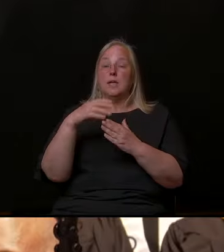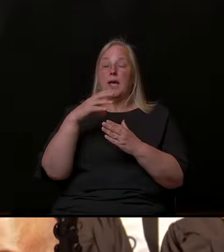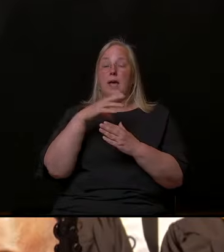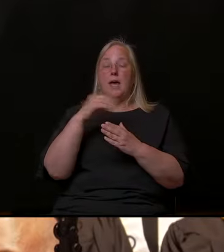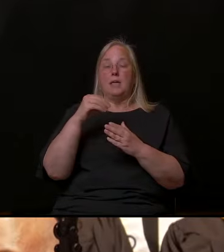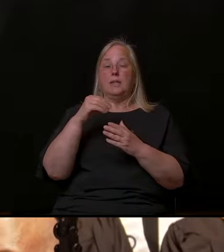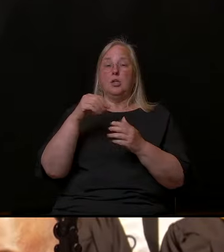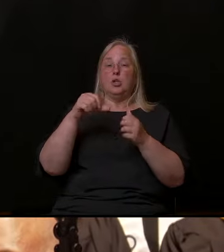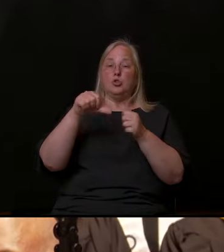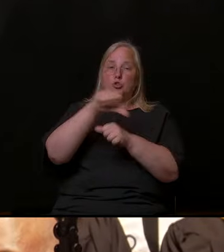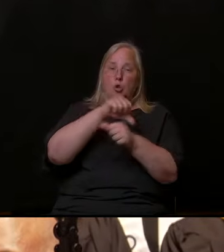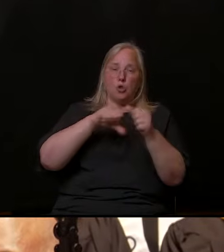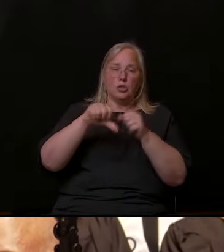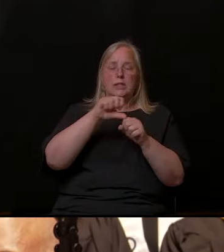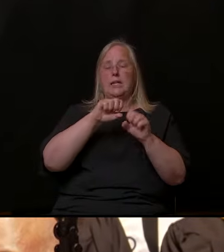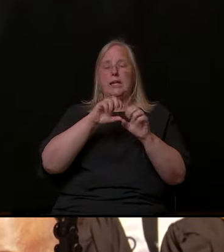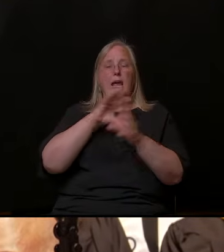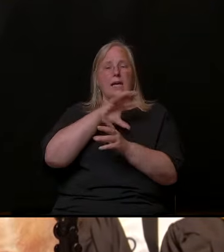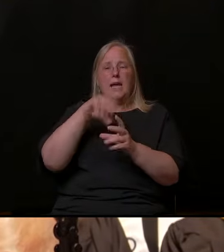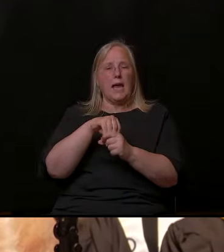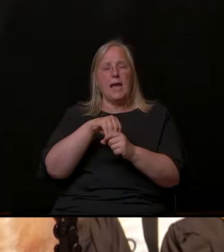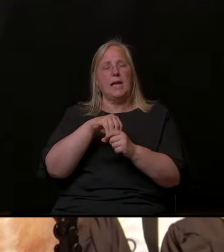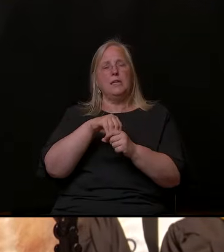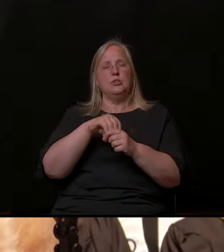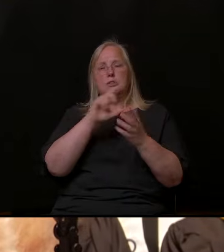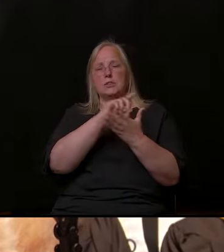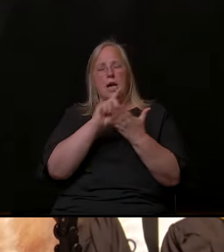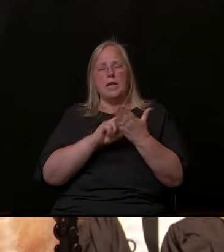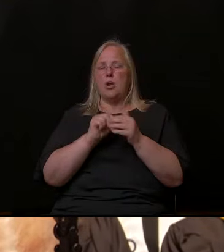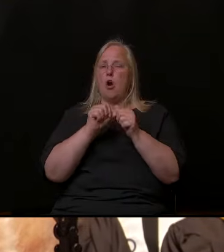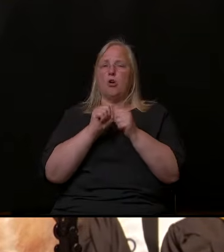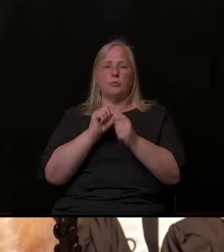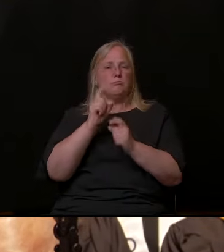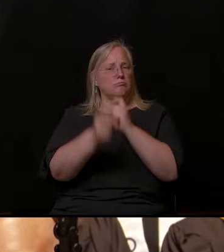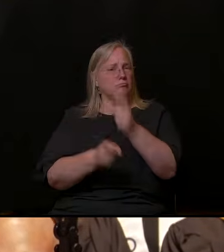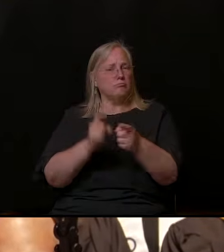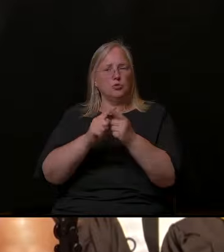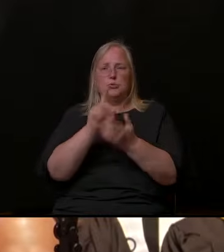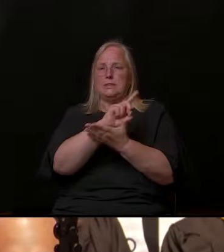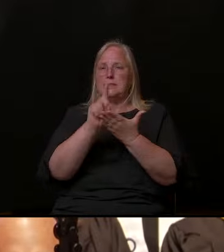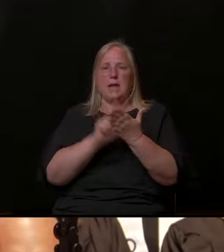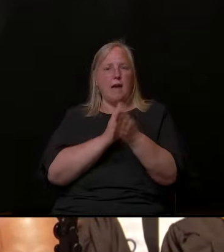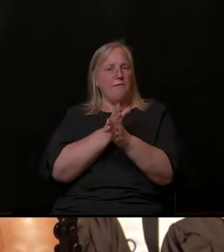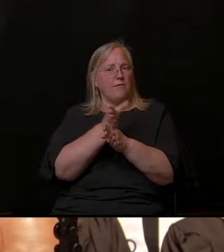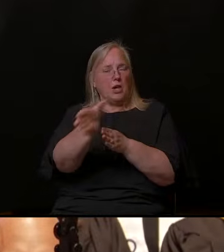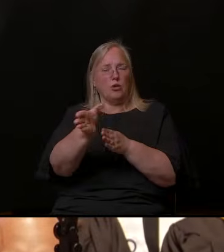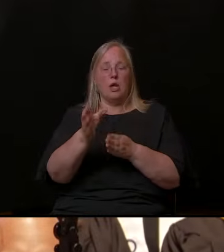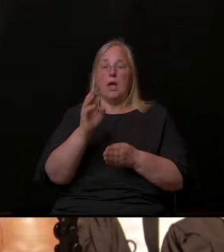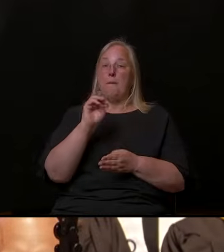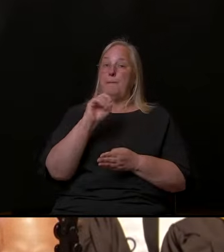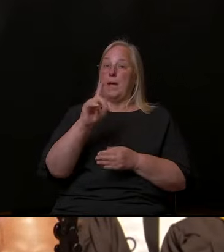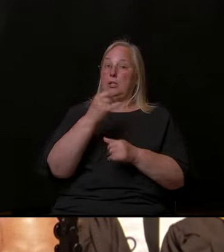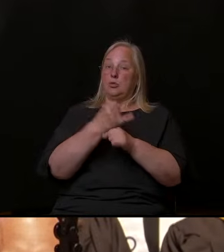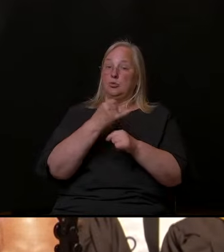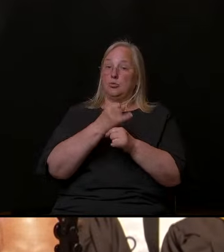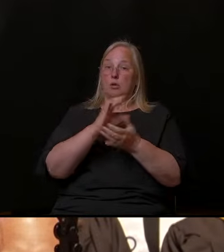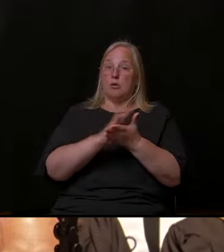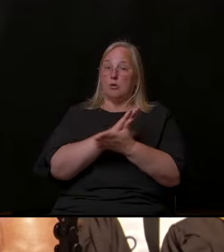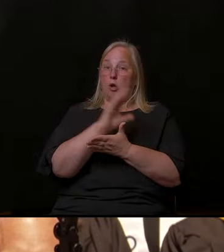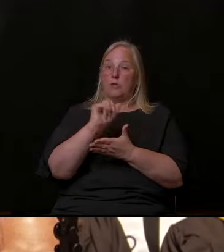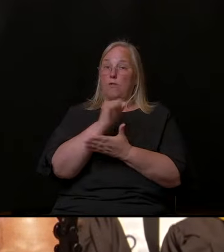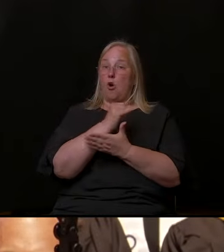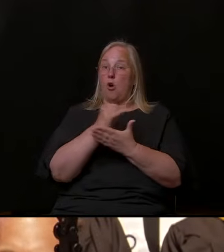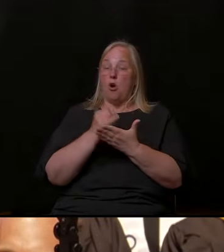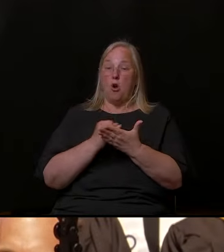engaged design and your ongoing contributions to the design field, the Maryland Institute College of Art